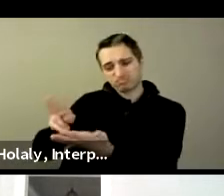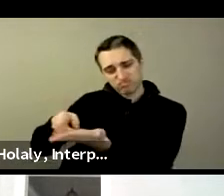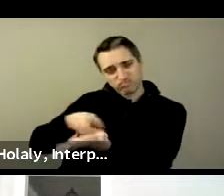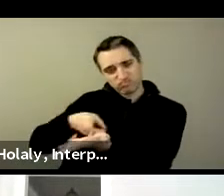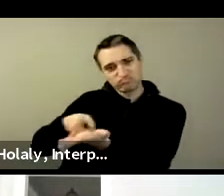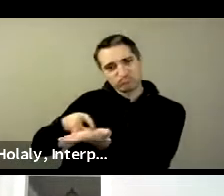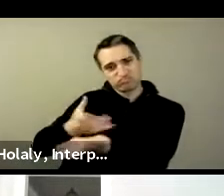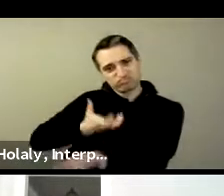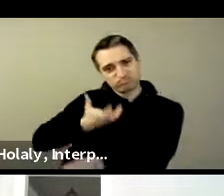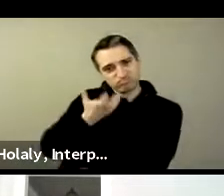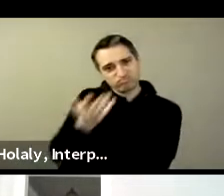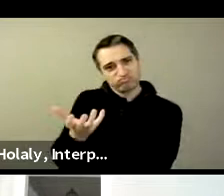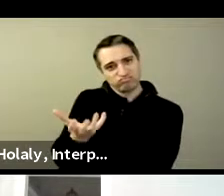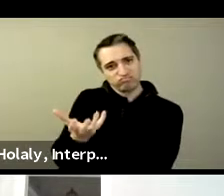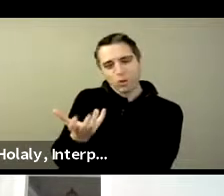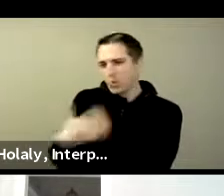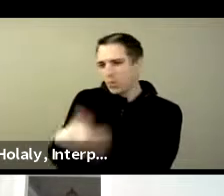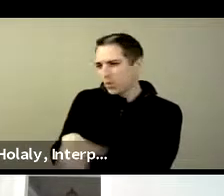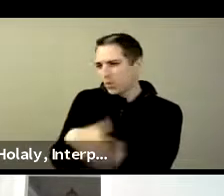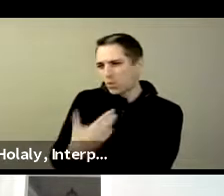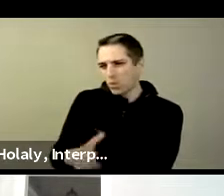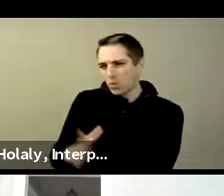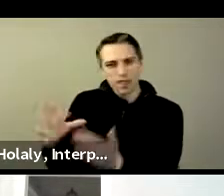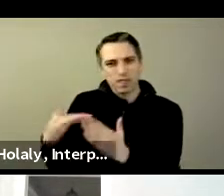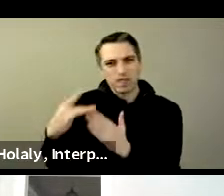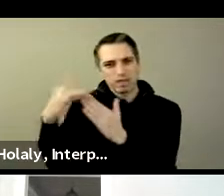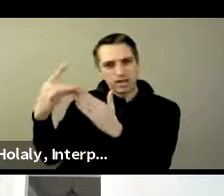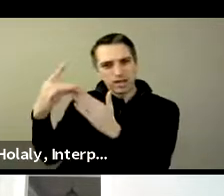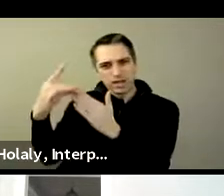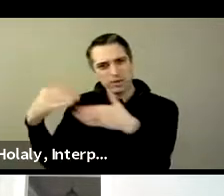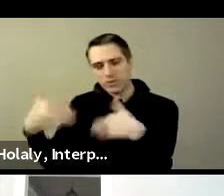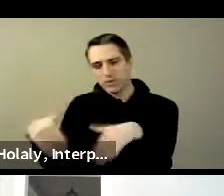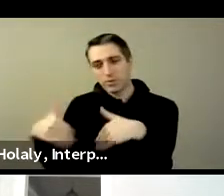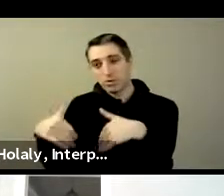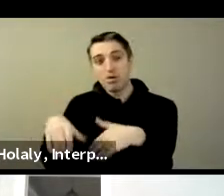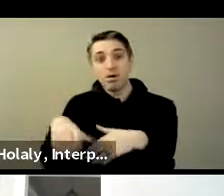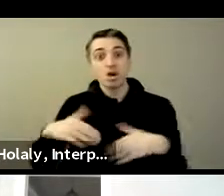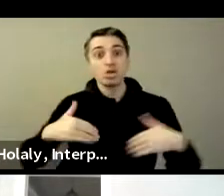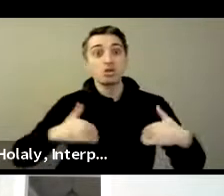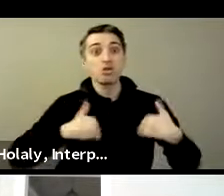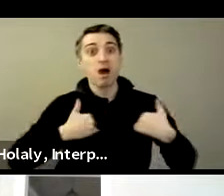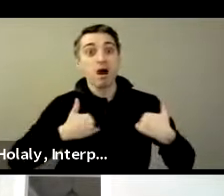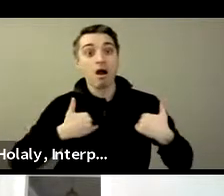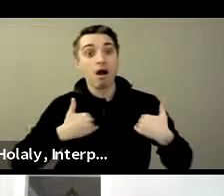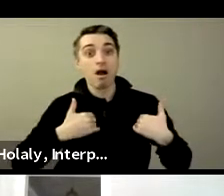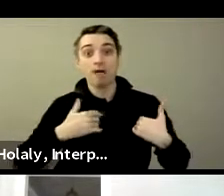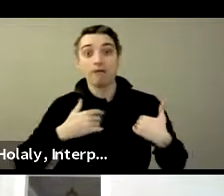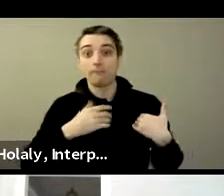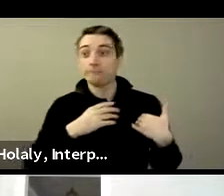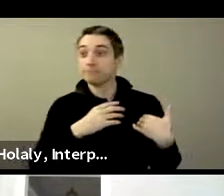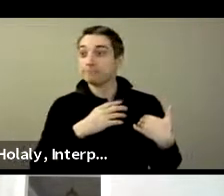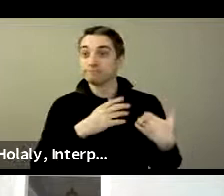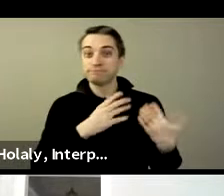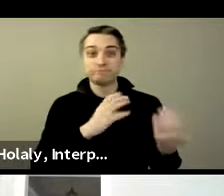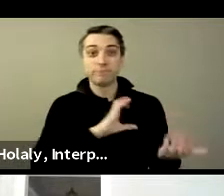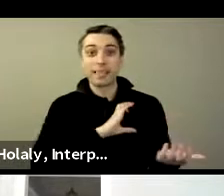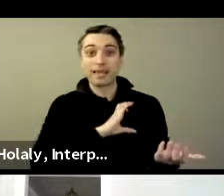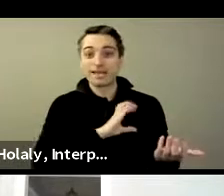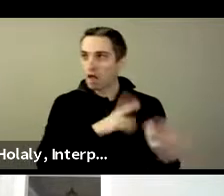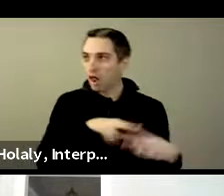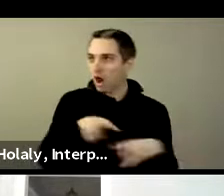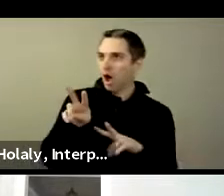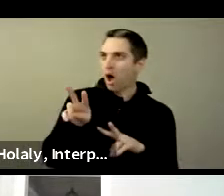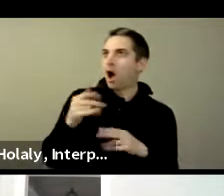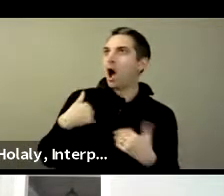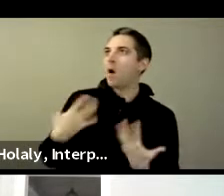He led with such distinction. He made young police officers want to be chief. I mean, he made you want